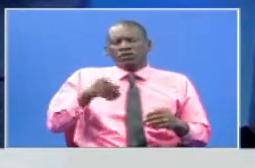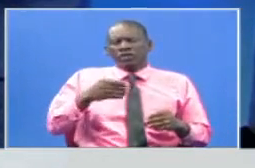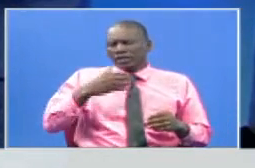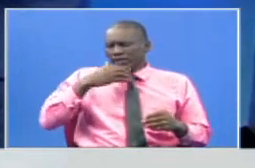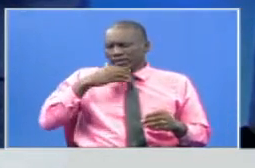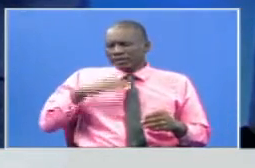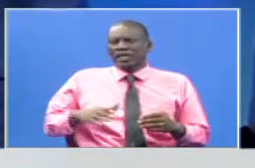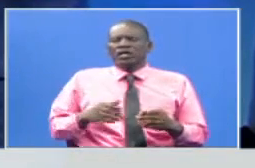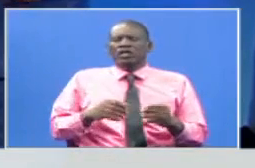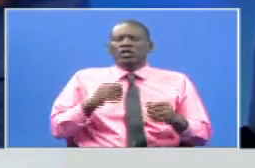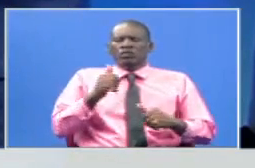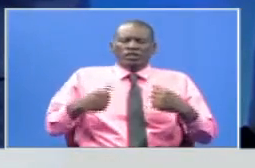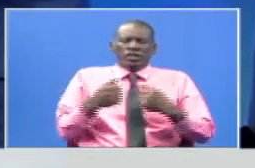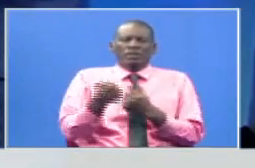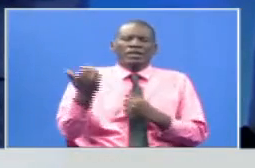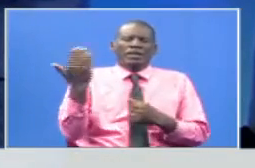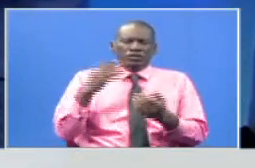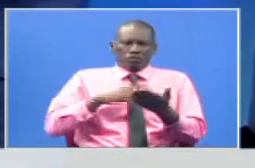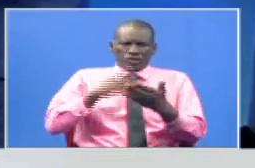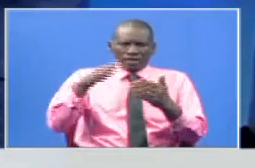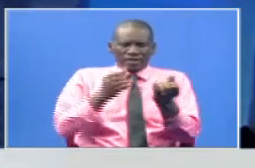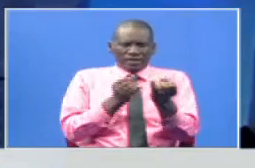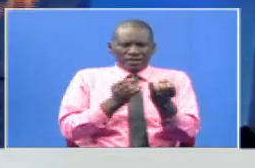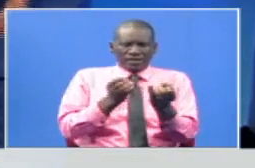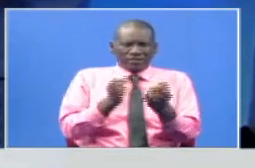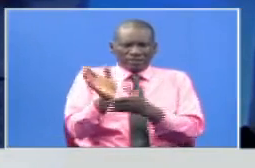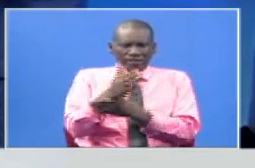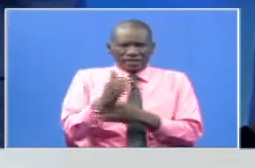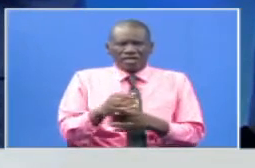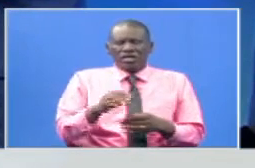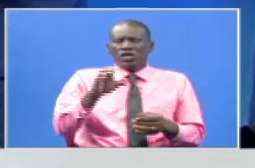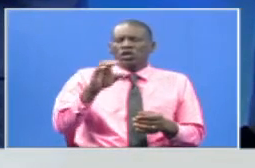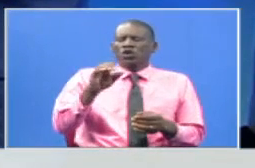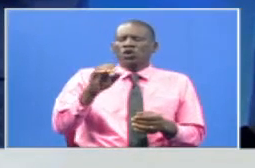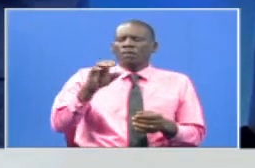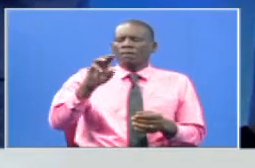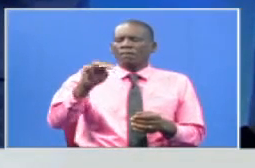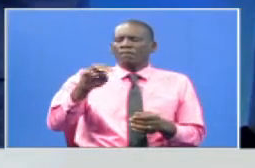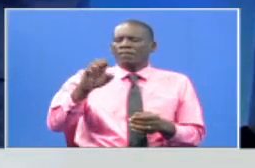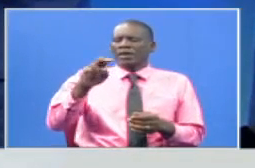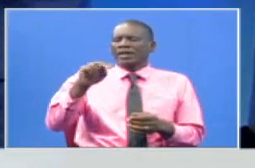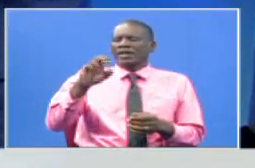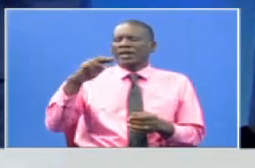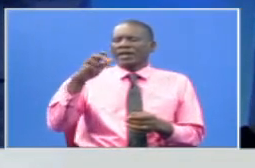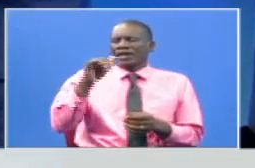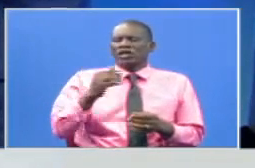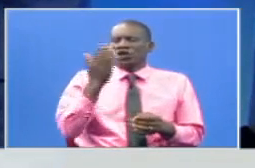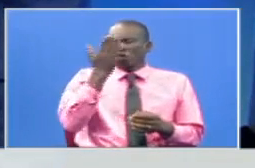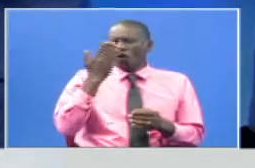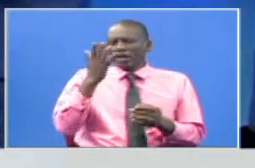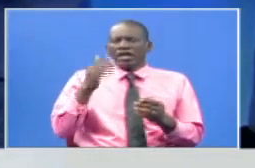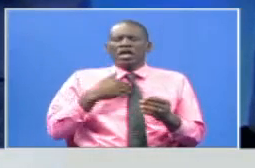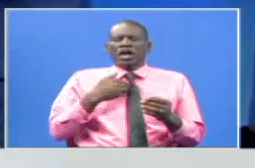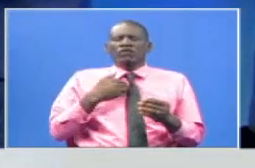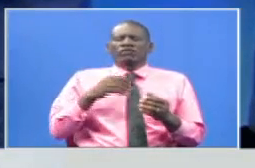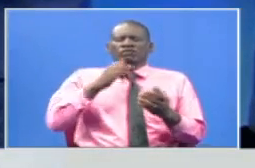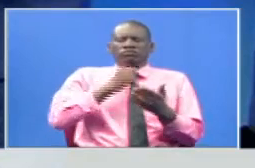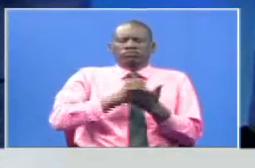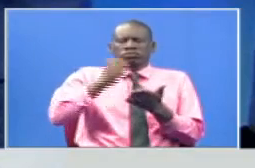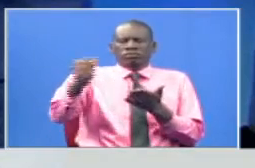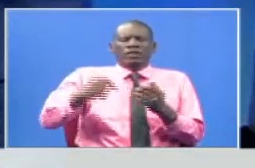last weekend. Since his demise, Menengai Oilers has suspended training in order to give their former teammate a deserving send-off.